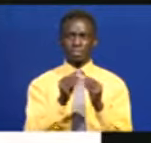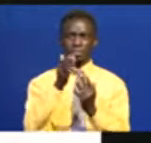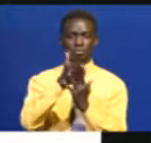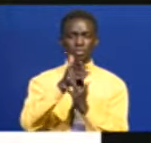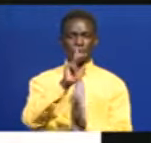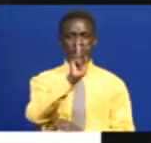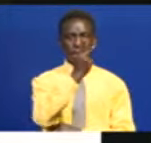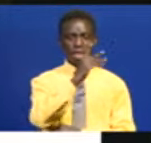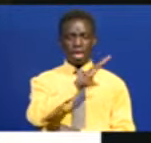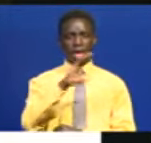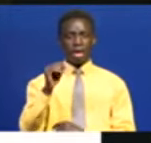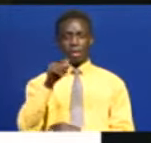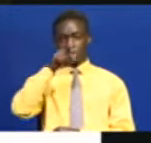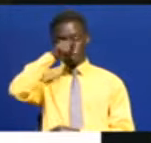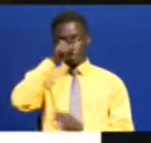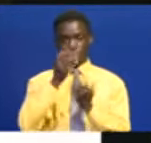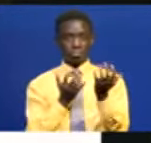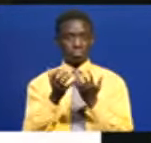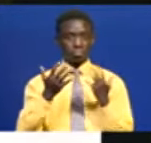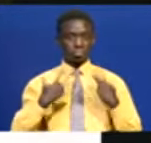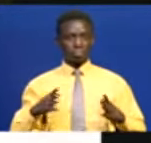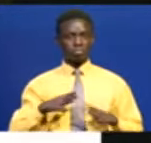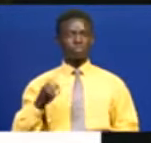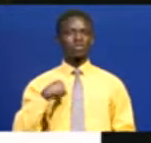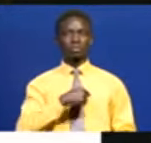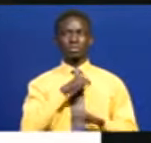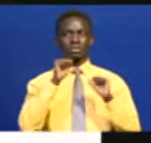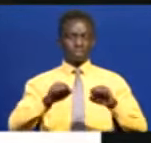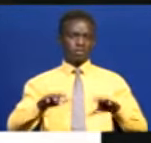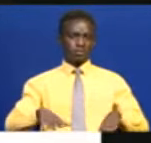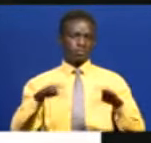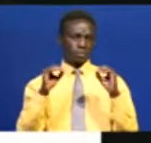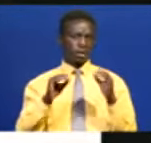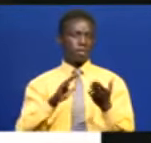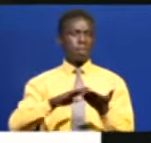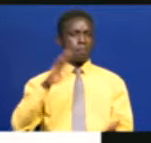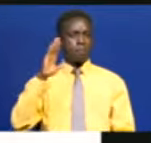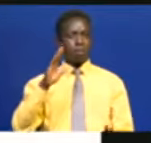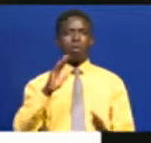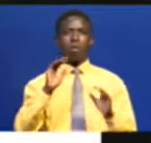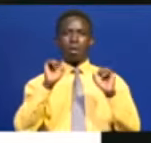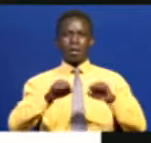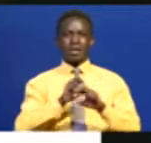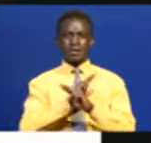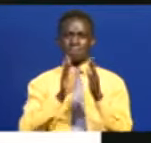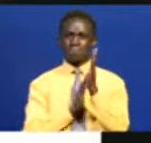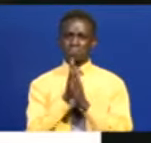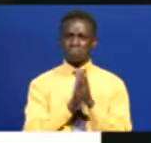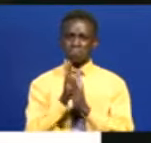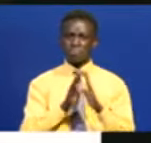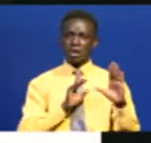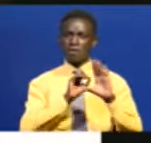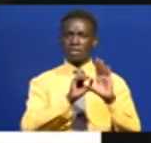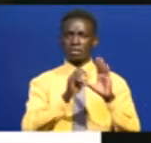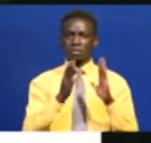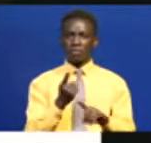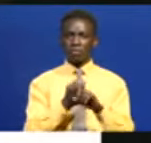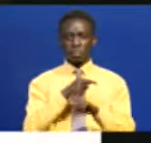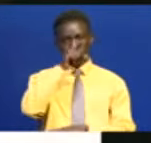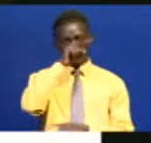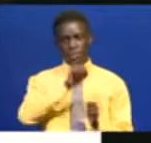Turkish traders, we can find a lot of potential Turkish investors to Kenya to come to open